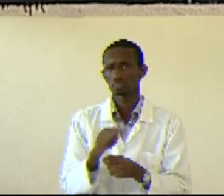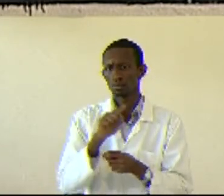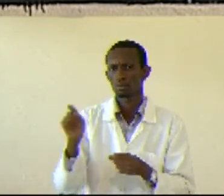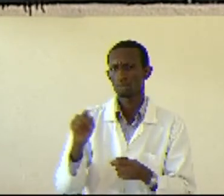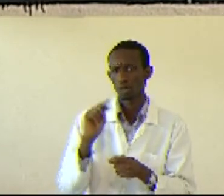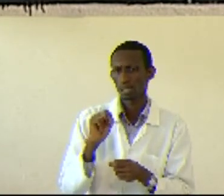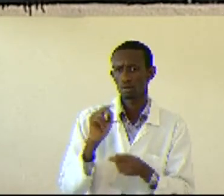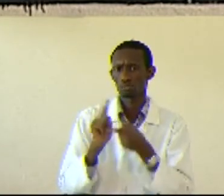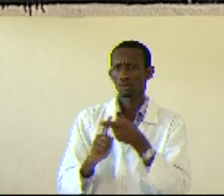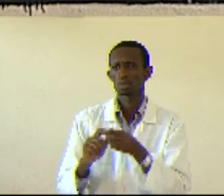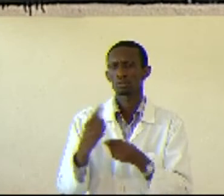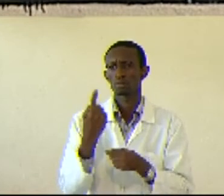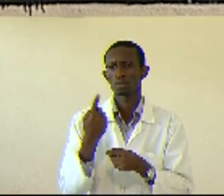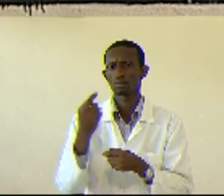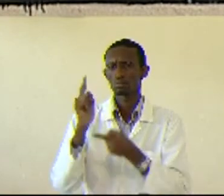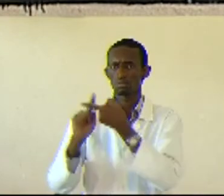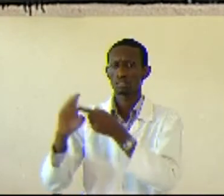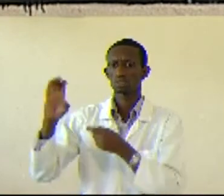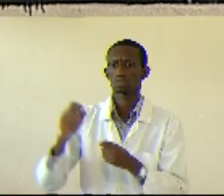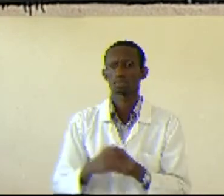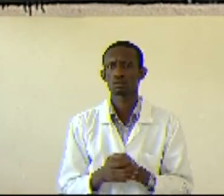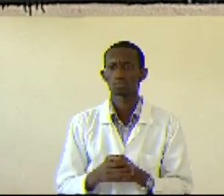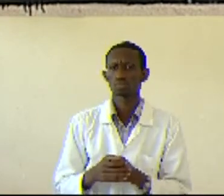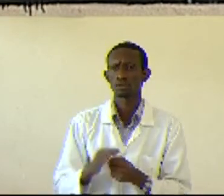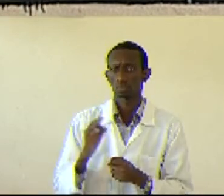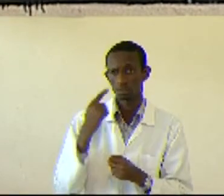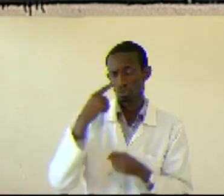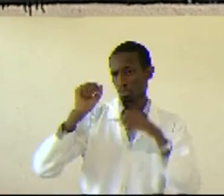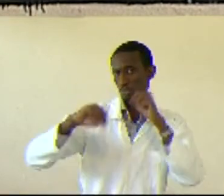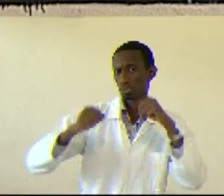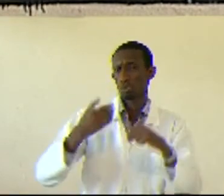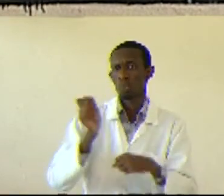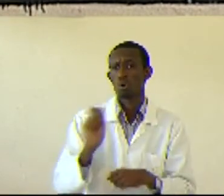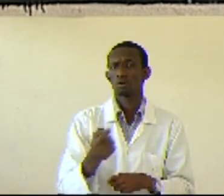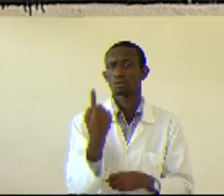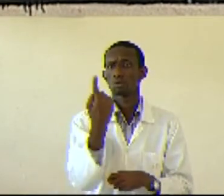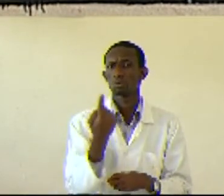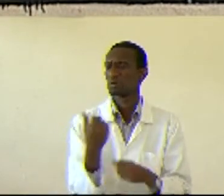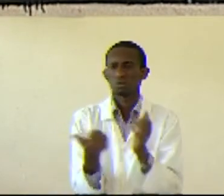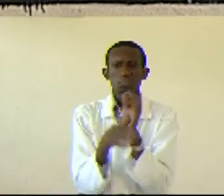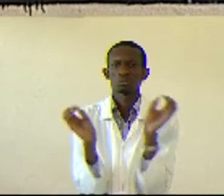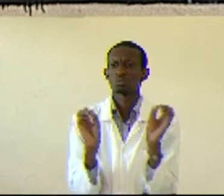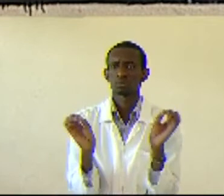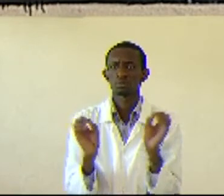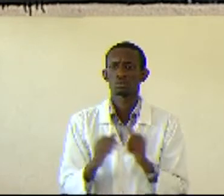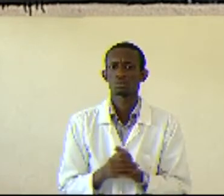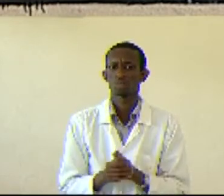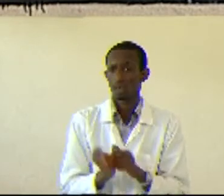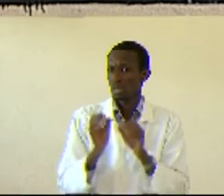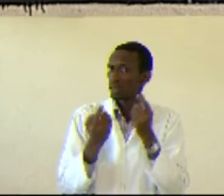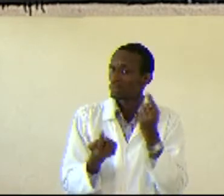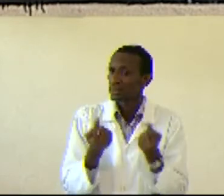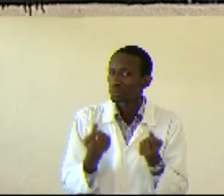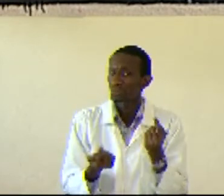c. Because here I can even put 1. There is no problem. In the